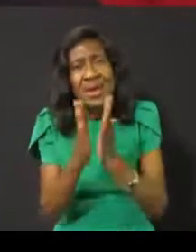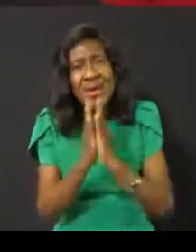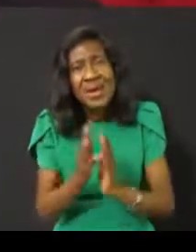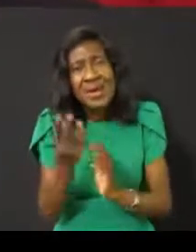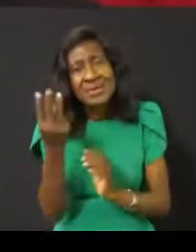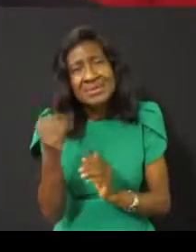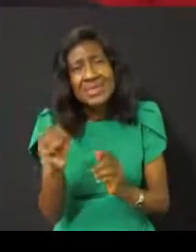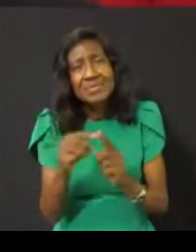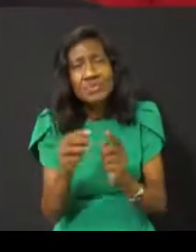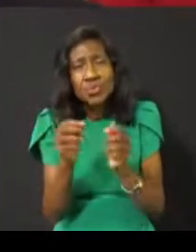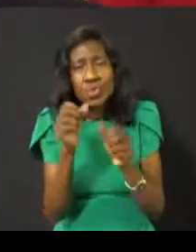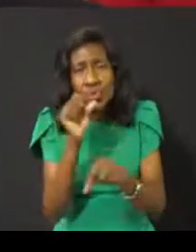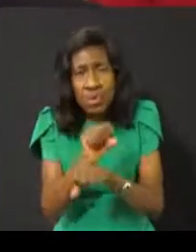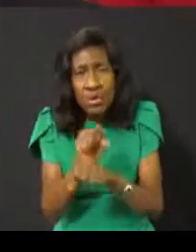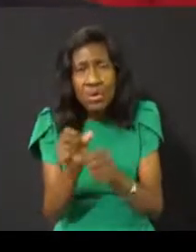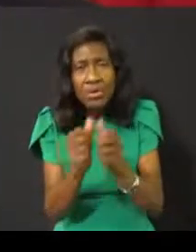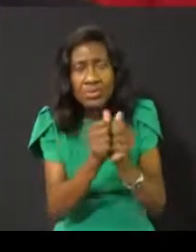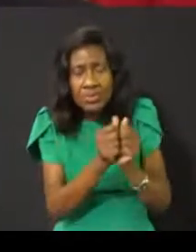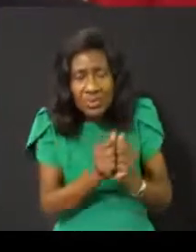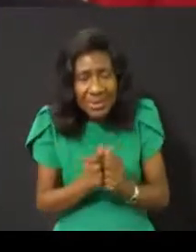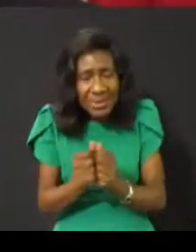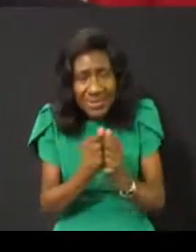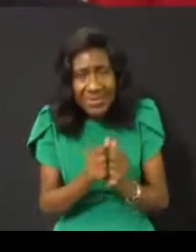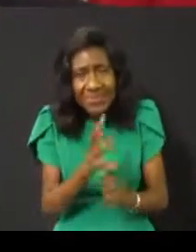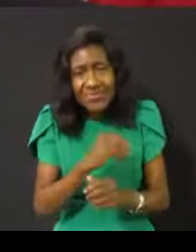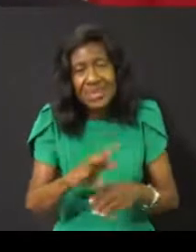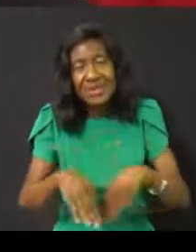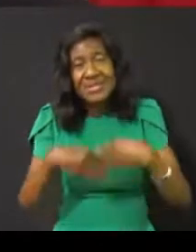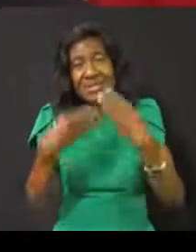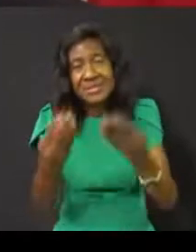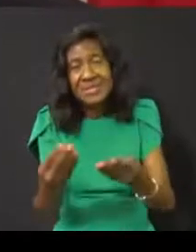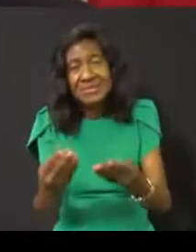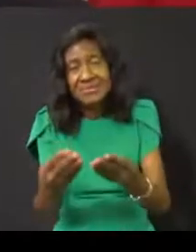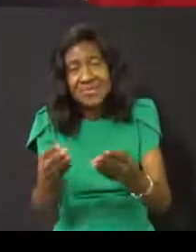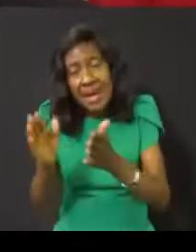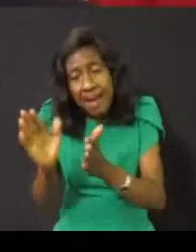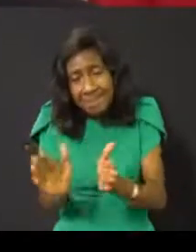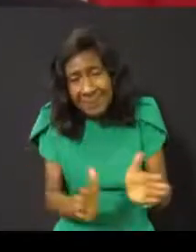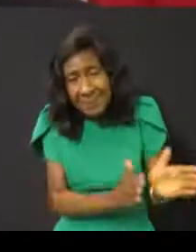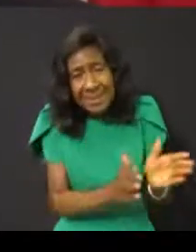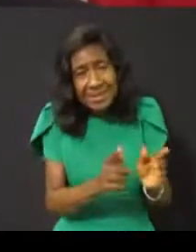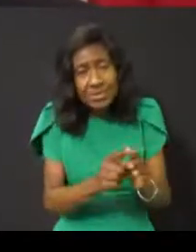work together, and deliver a plan, a reopening plan